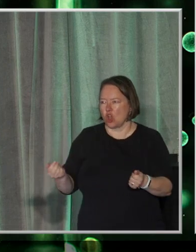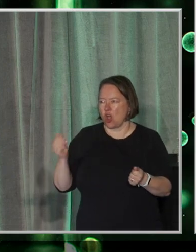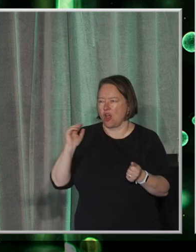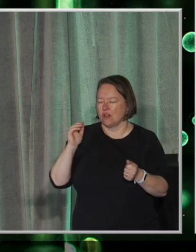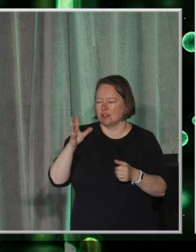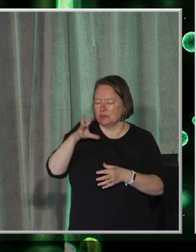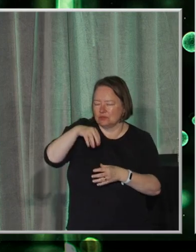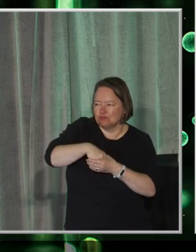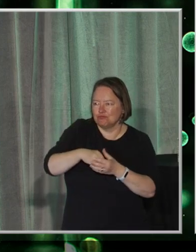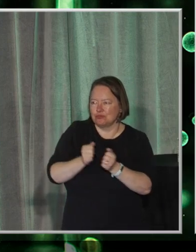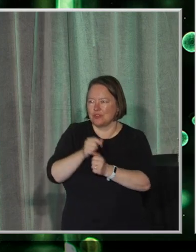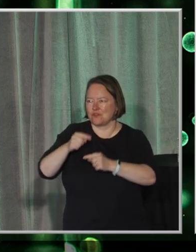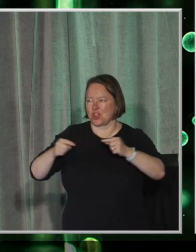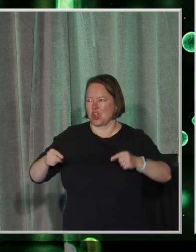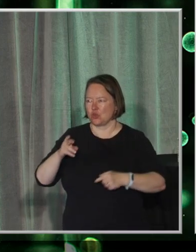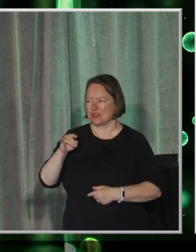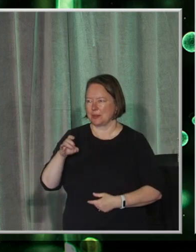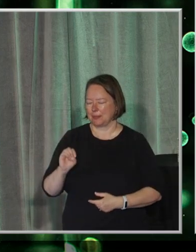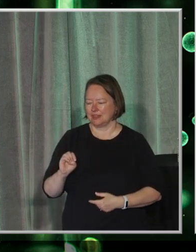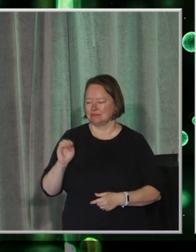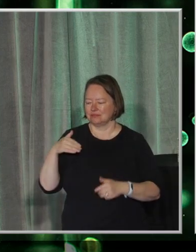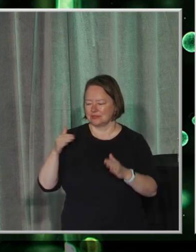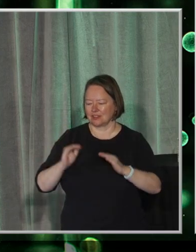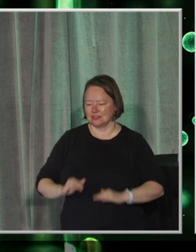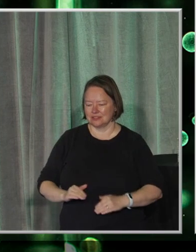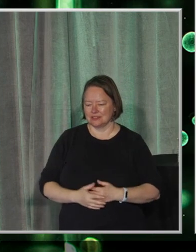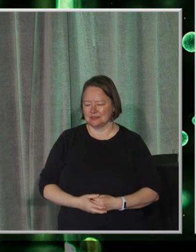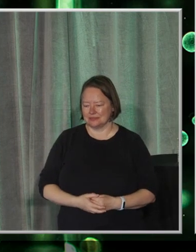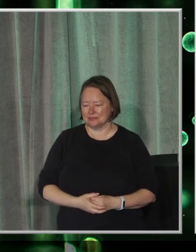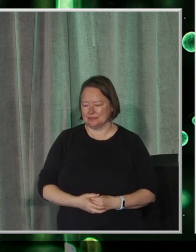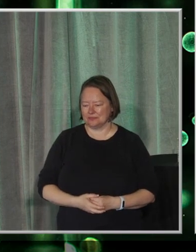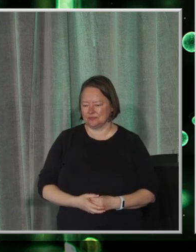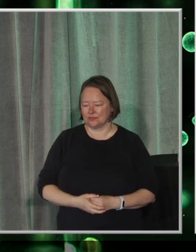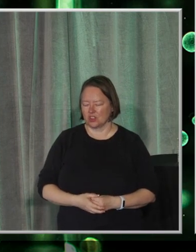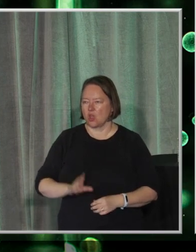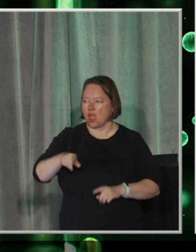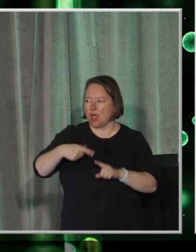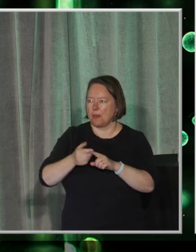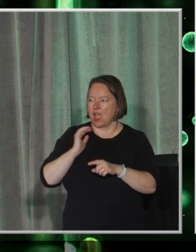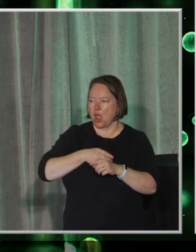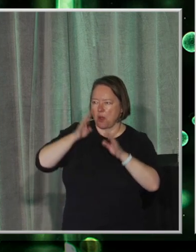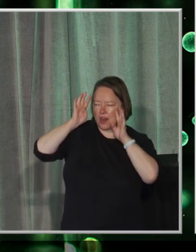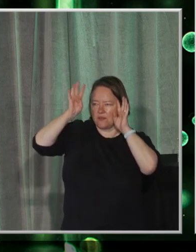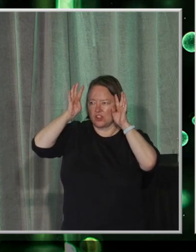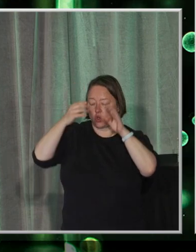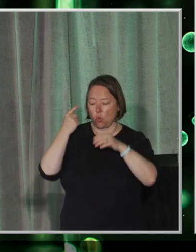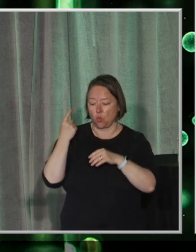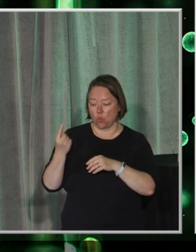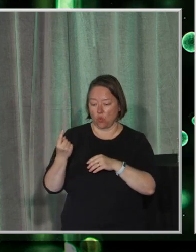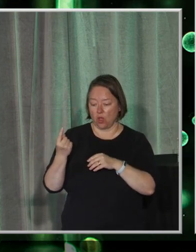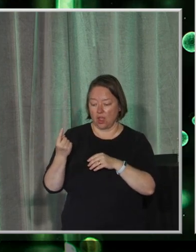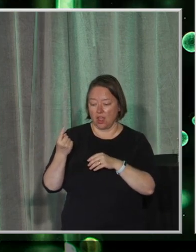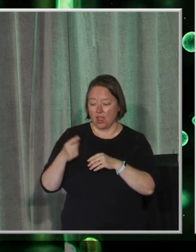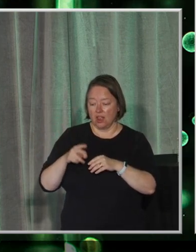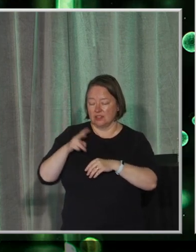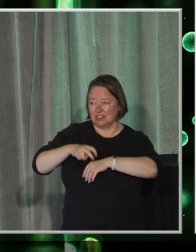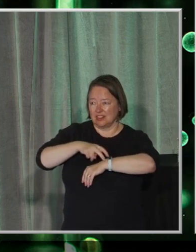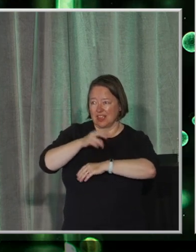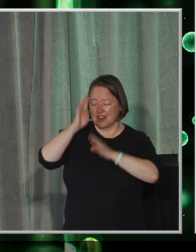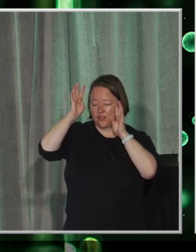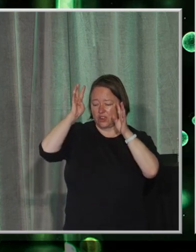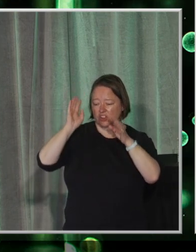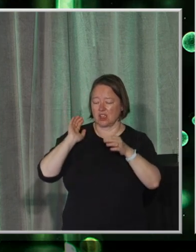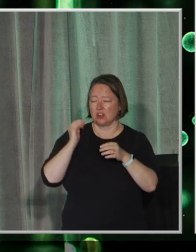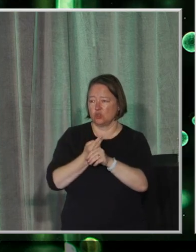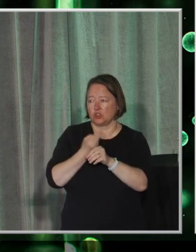integrated into varied recipes. Next. So about our innovations, one of our mega innovations lies on our